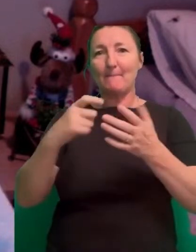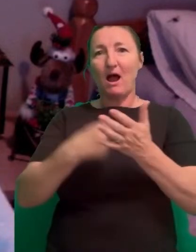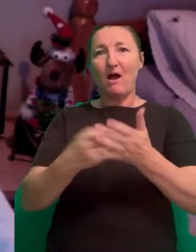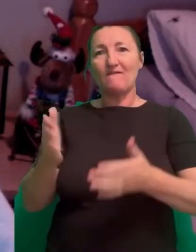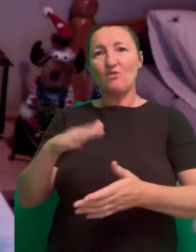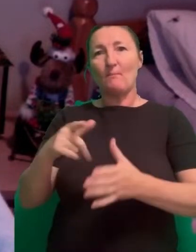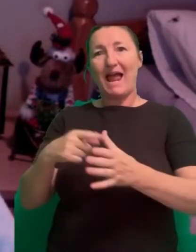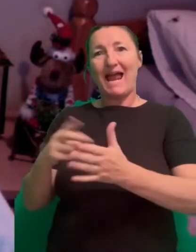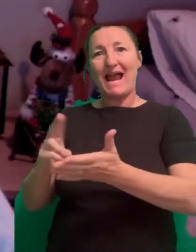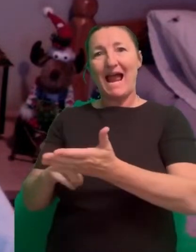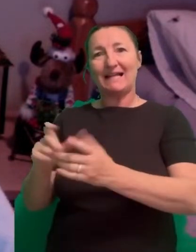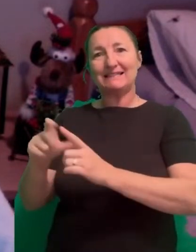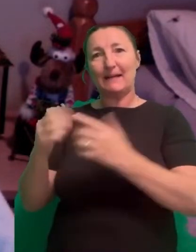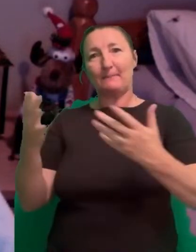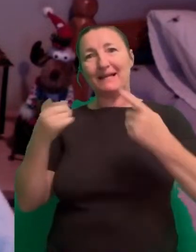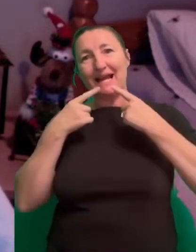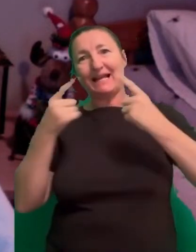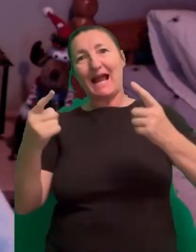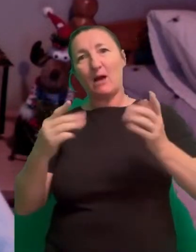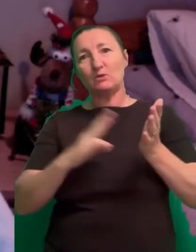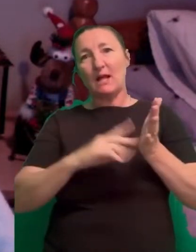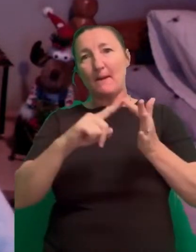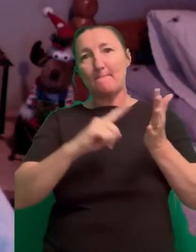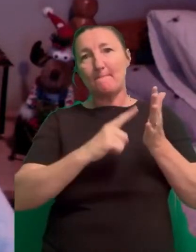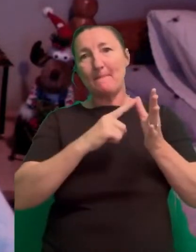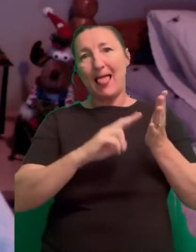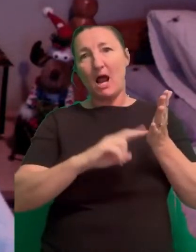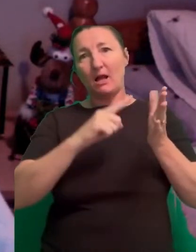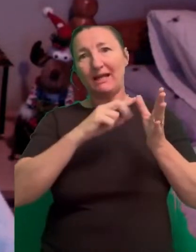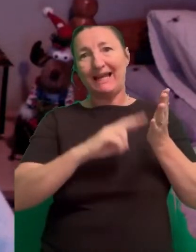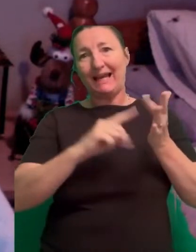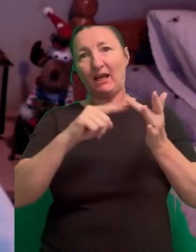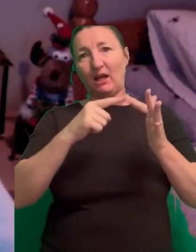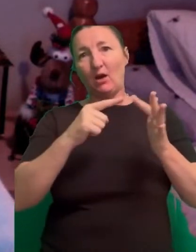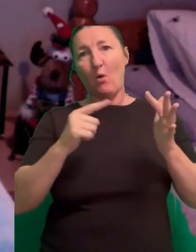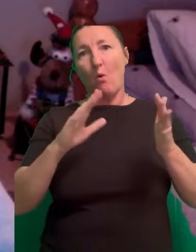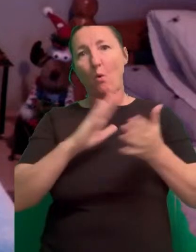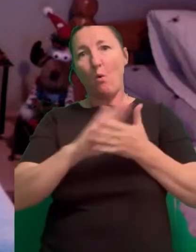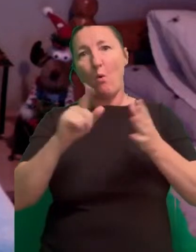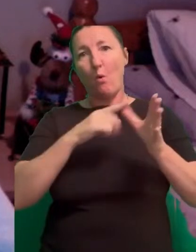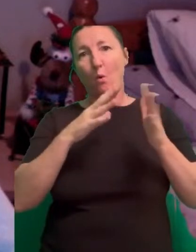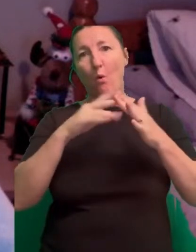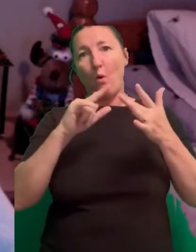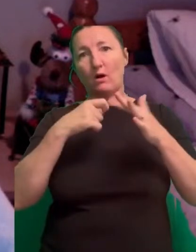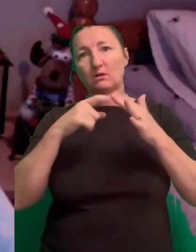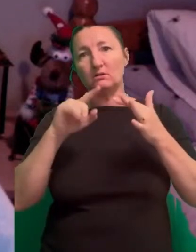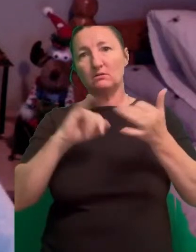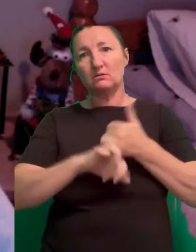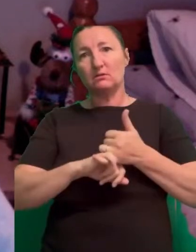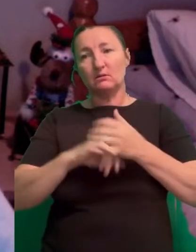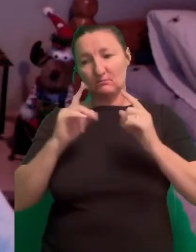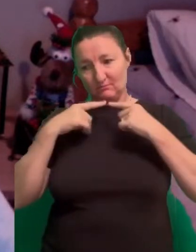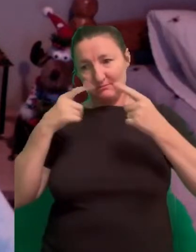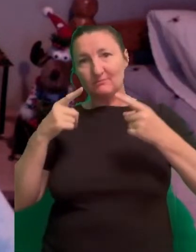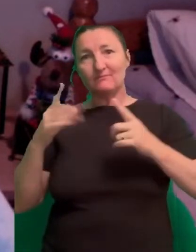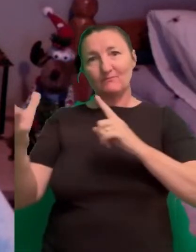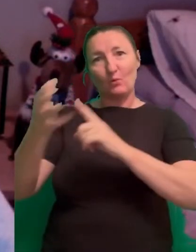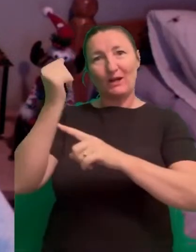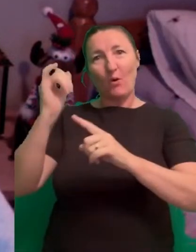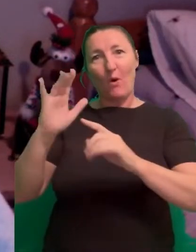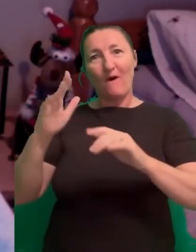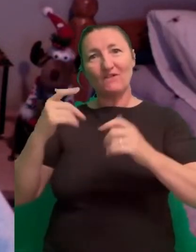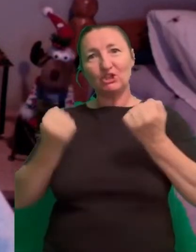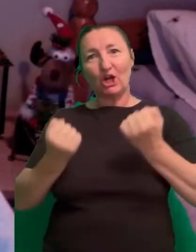announcing Melanie Hawkes as our judges wildcard for 2023. I now would like to